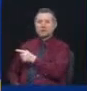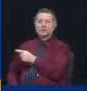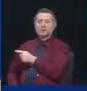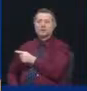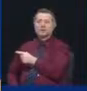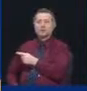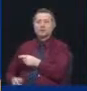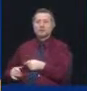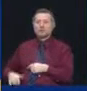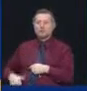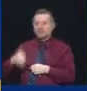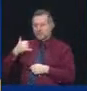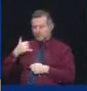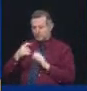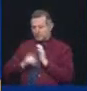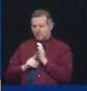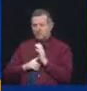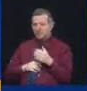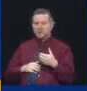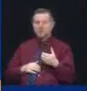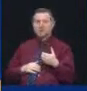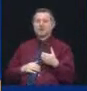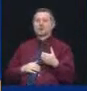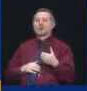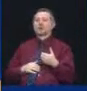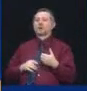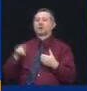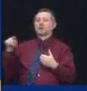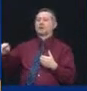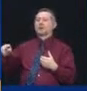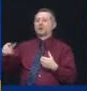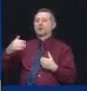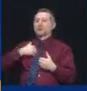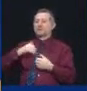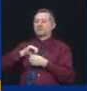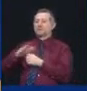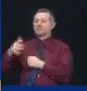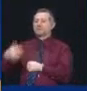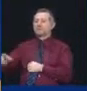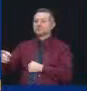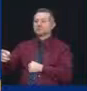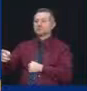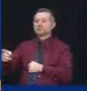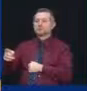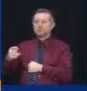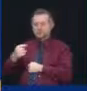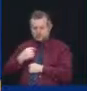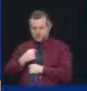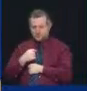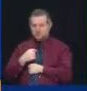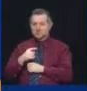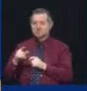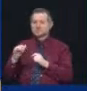little while later, person had COVID. We were all in the meeting